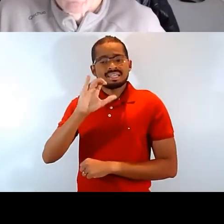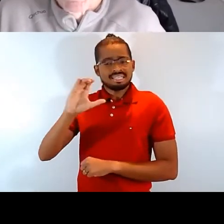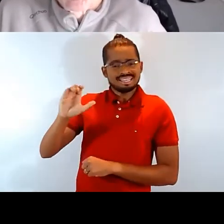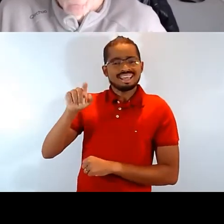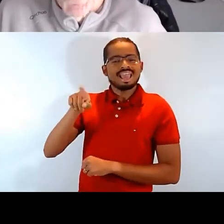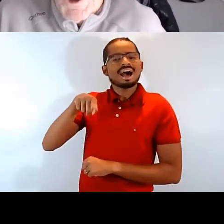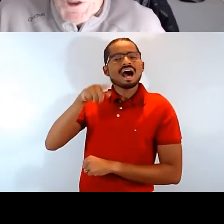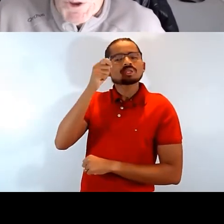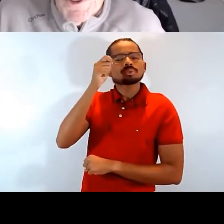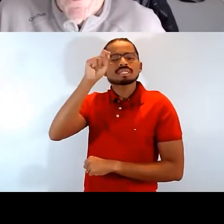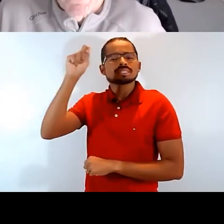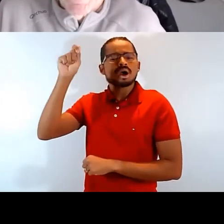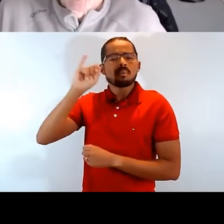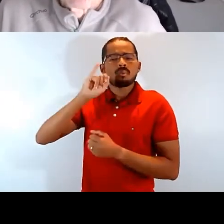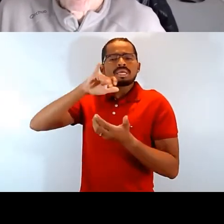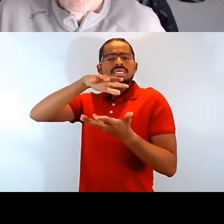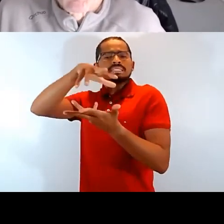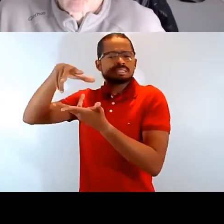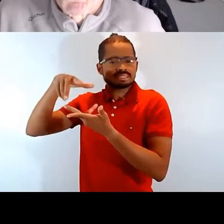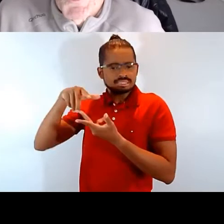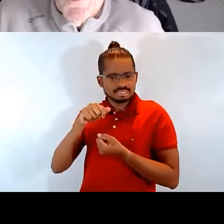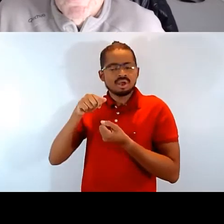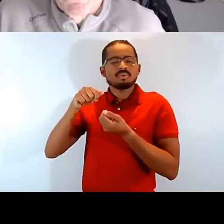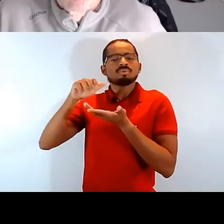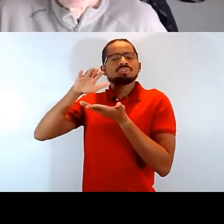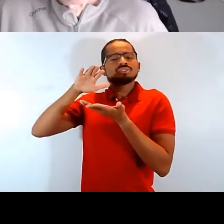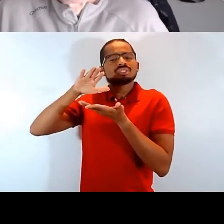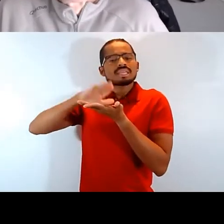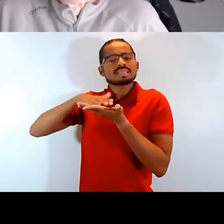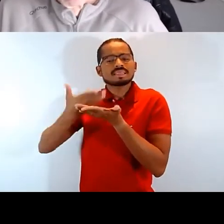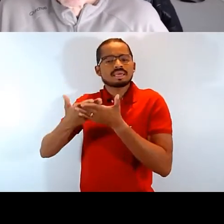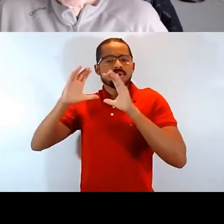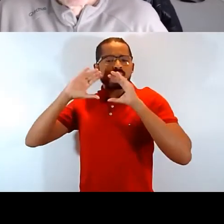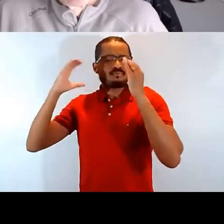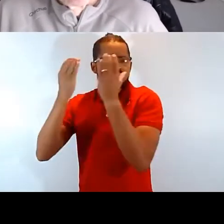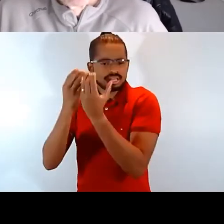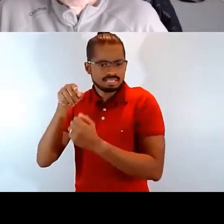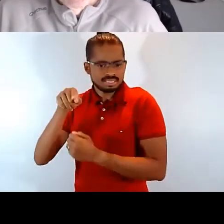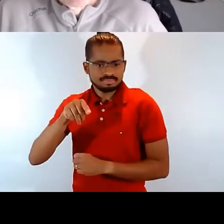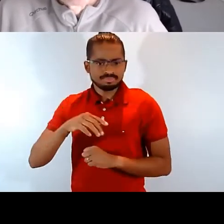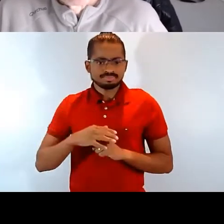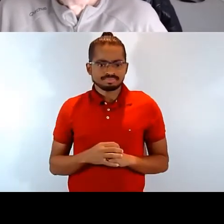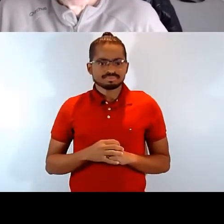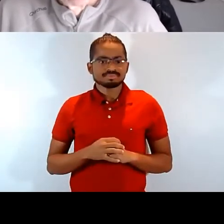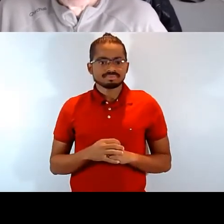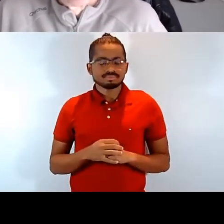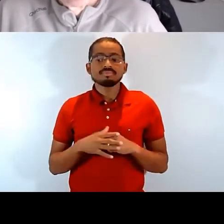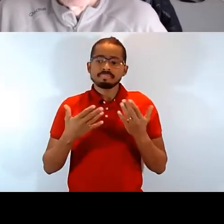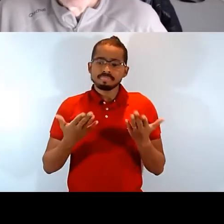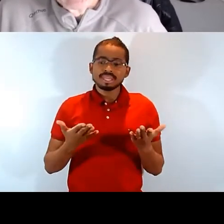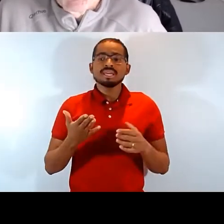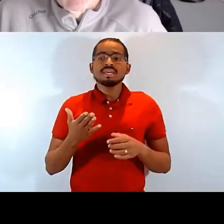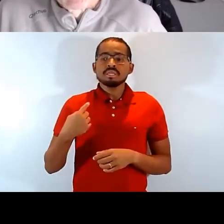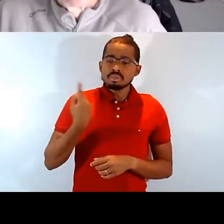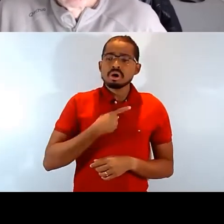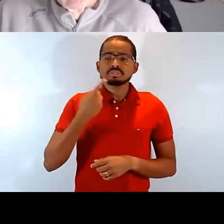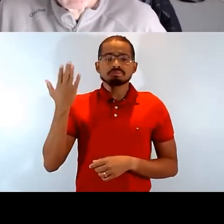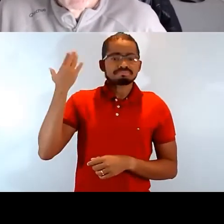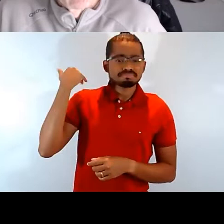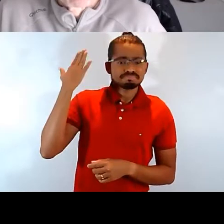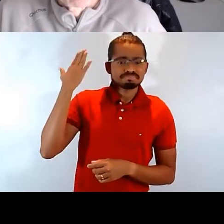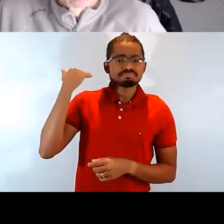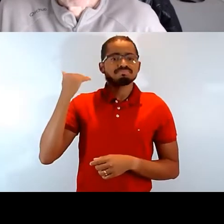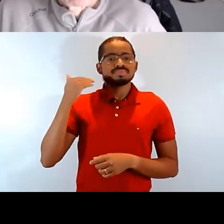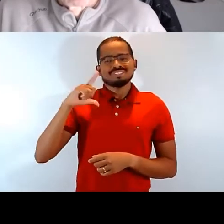Seleskovich and our teachers and us students, unfortunately, we held a very elitist